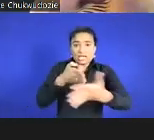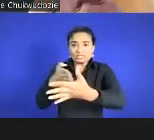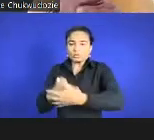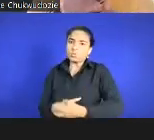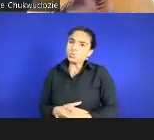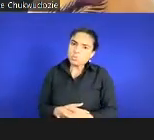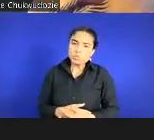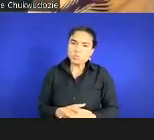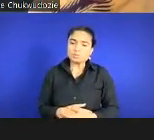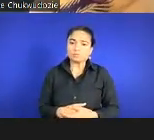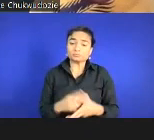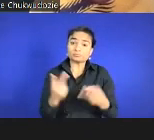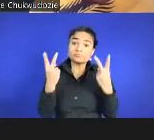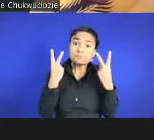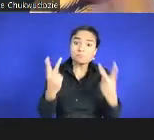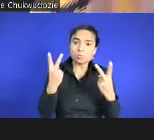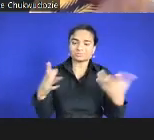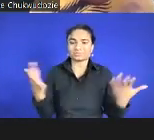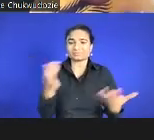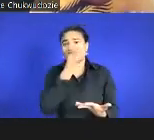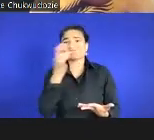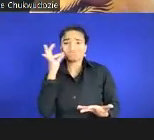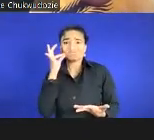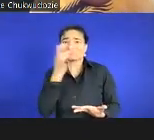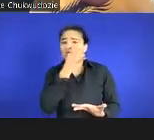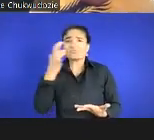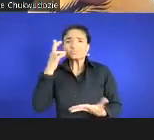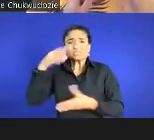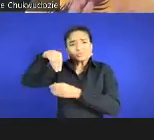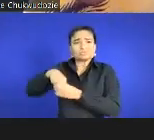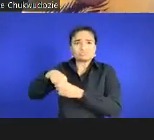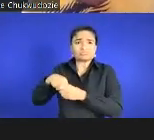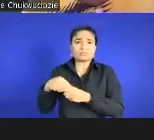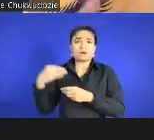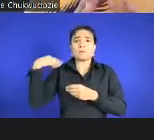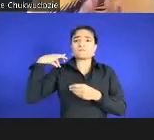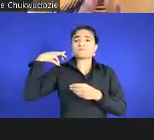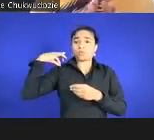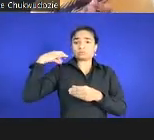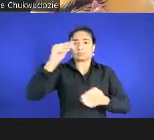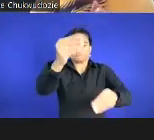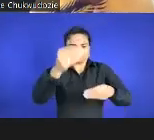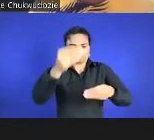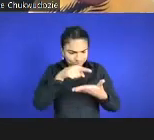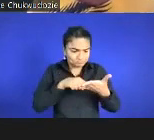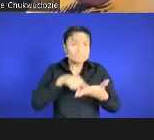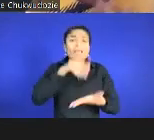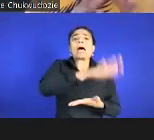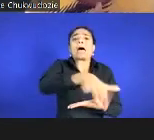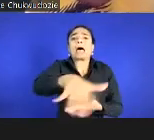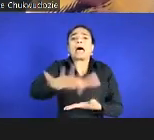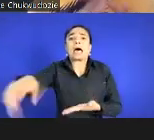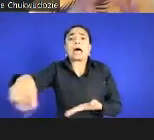but rather should be able to take it straight to the right channel. Yeah, and then down the next one is